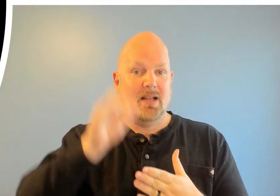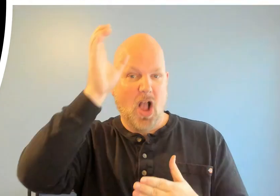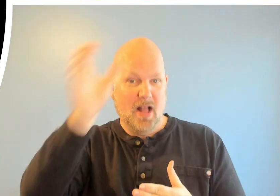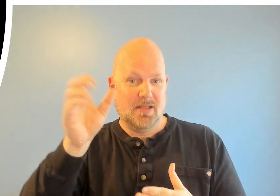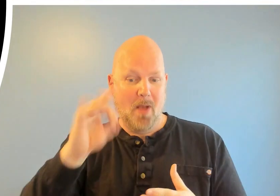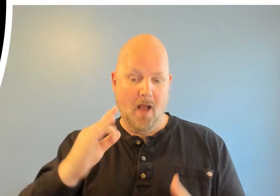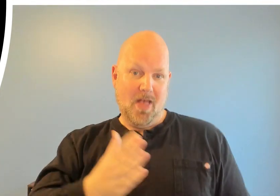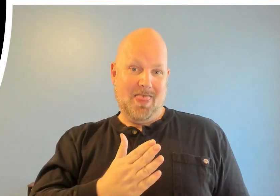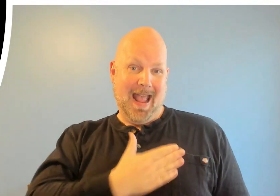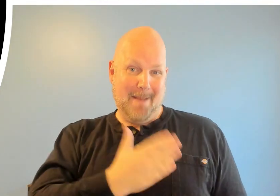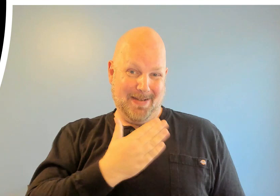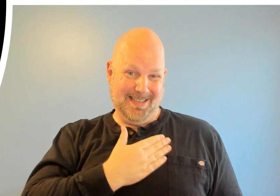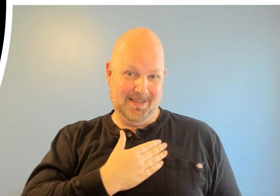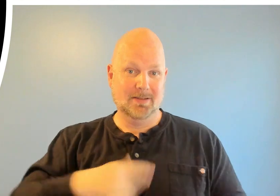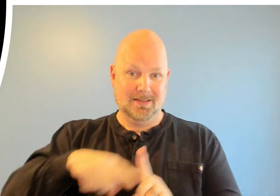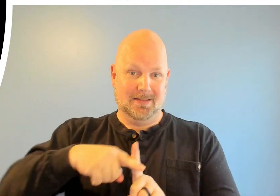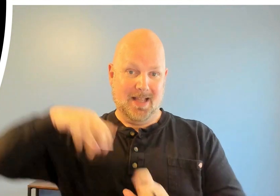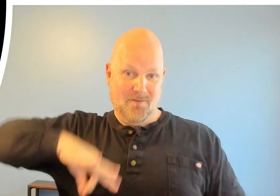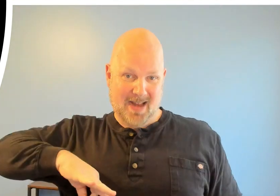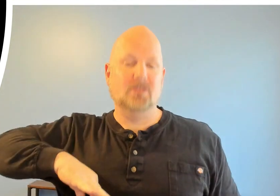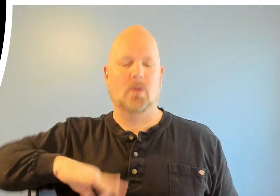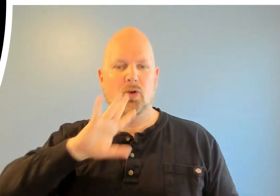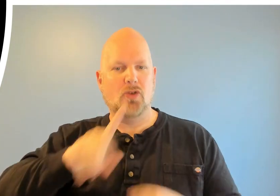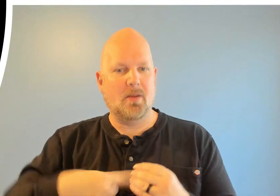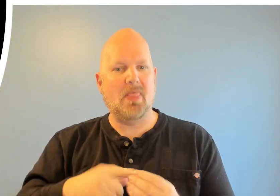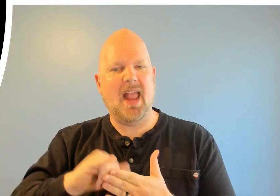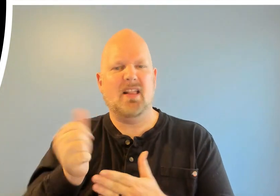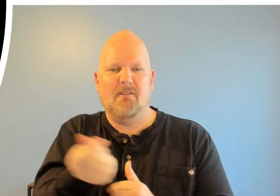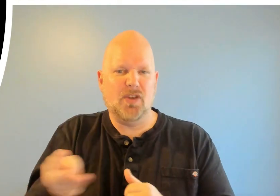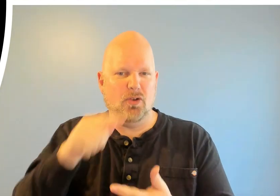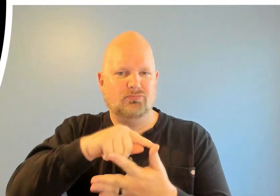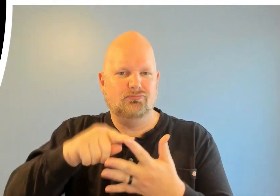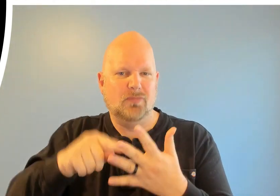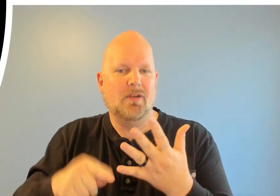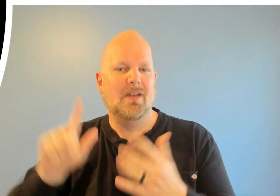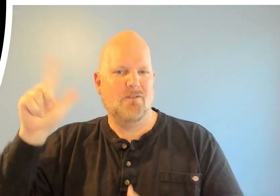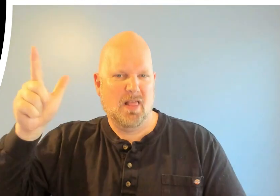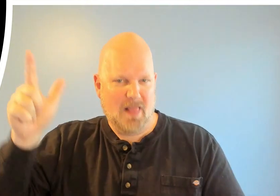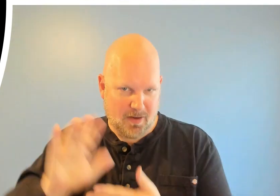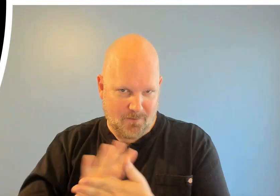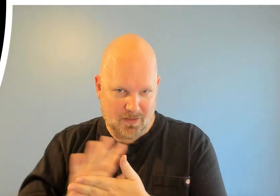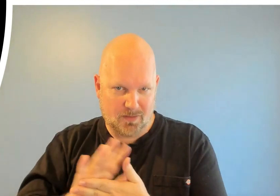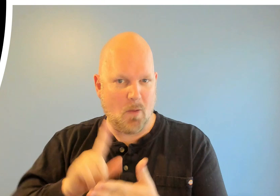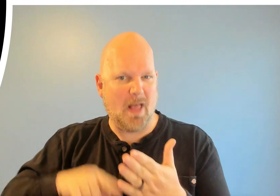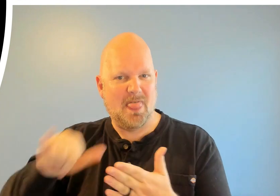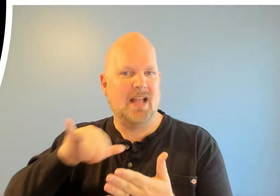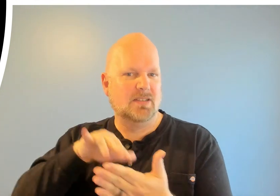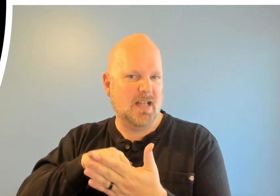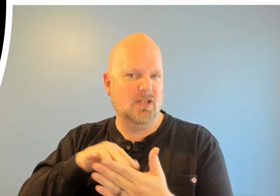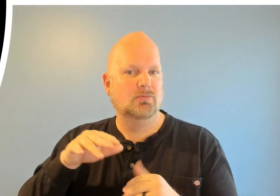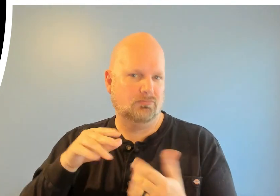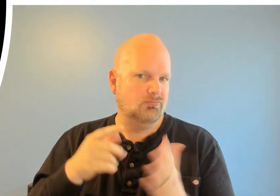that here, and then in future videos I'm going to talk about a couple of the main key ingredients to the happiness advantage and what that study